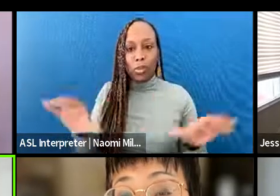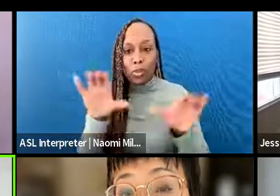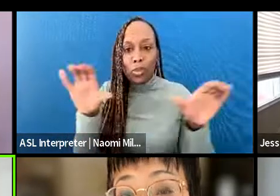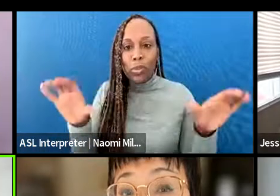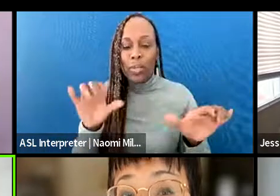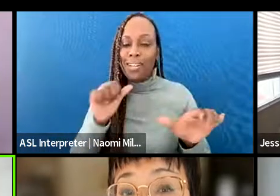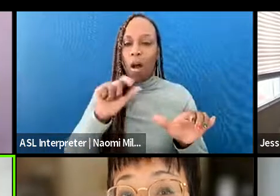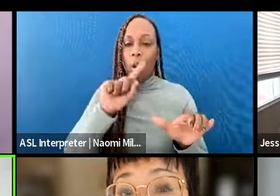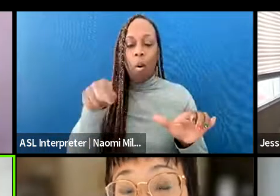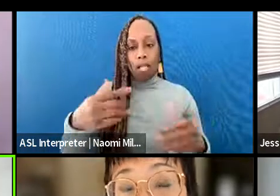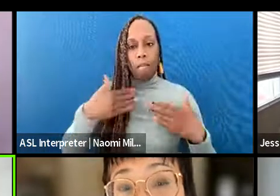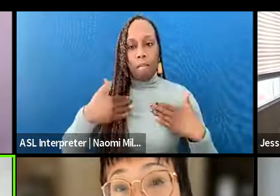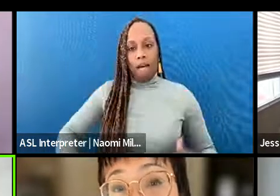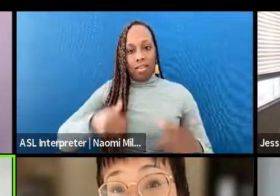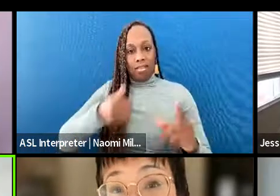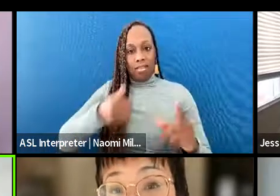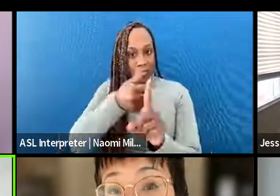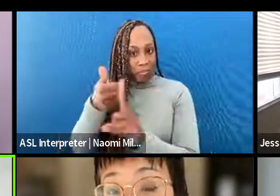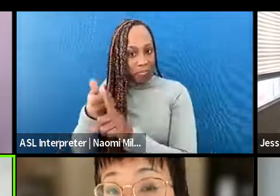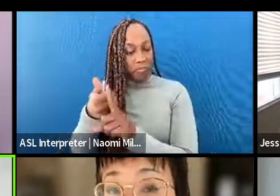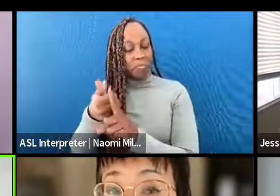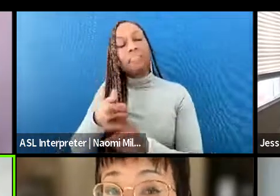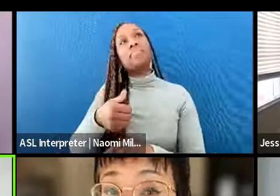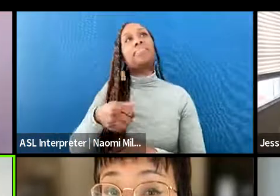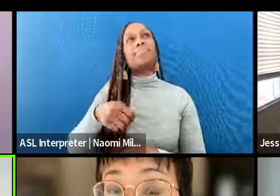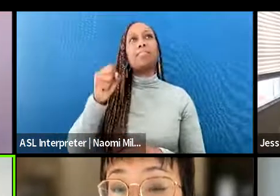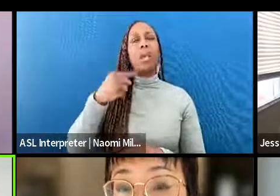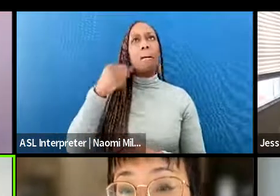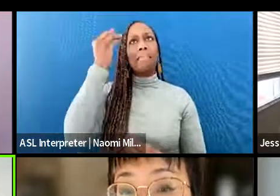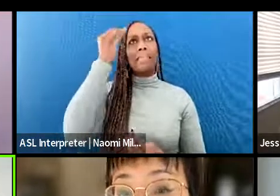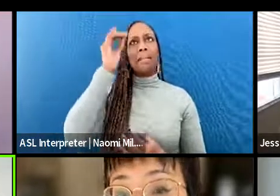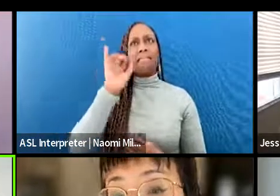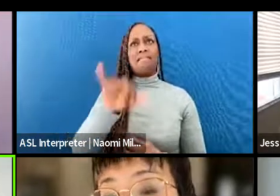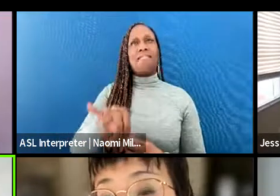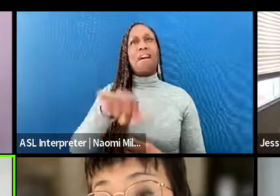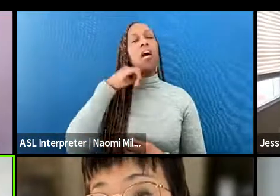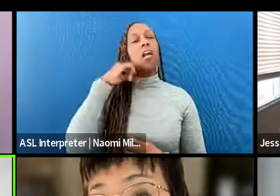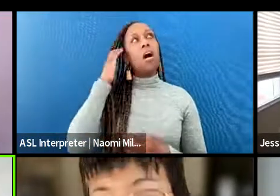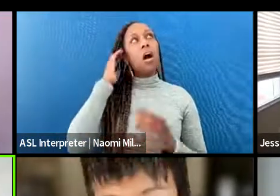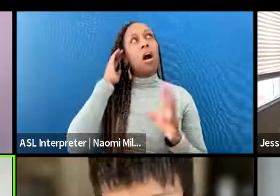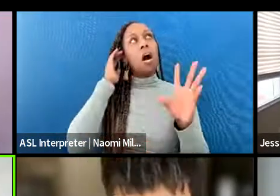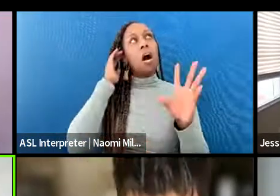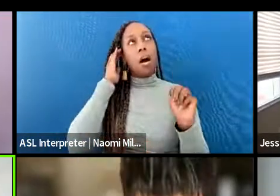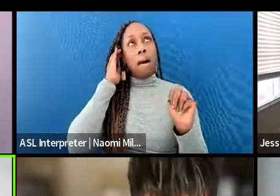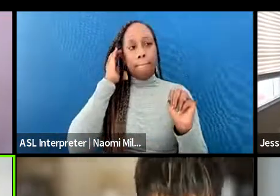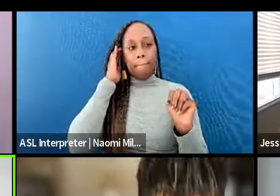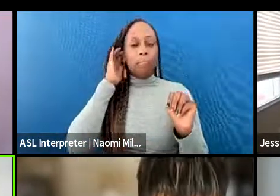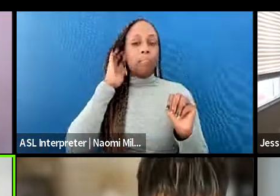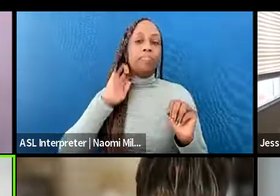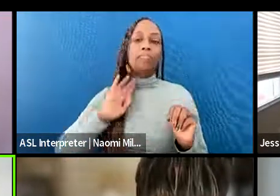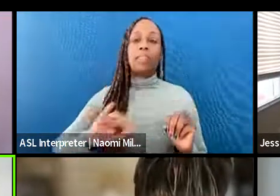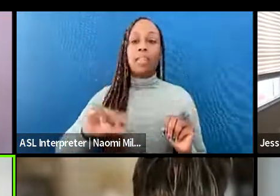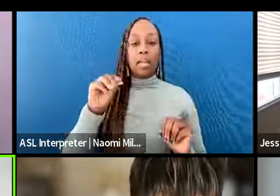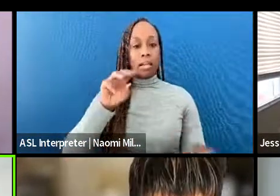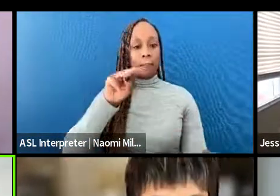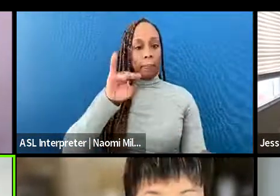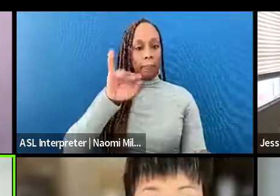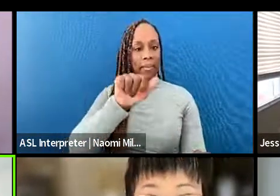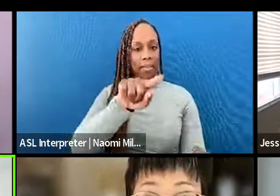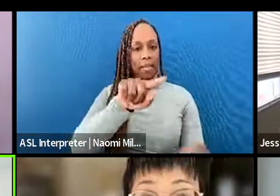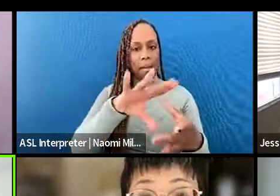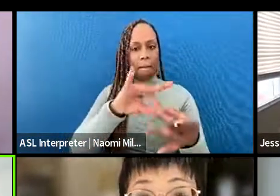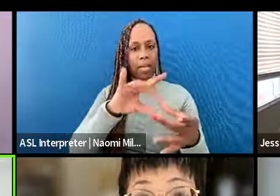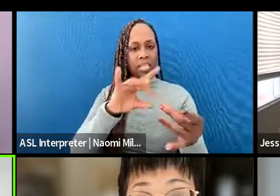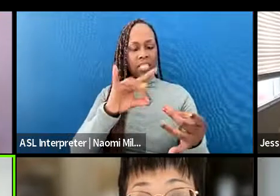the bodies themselves. So I've been thinking about that. And Mia mentioned being